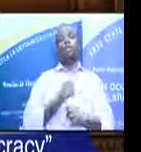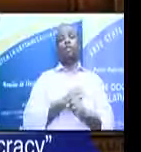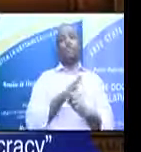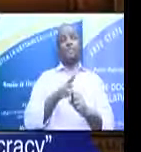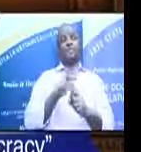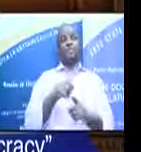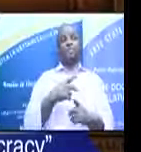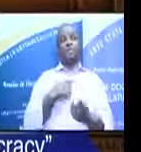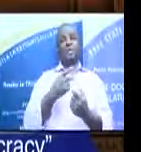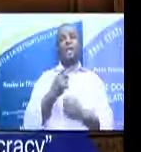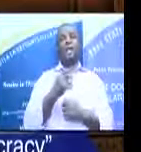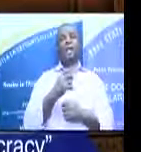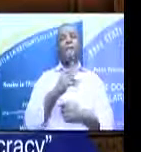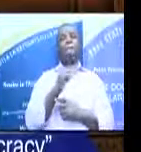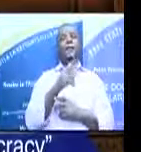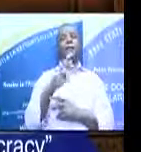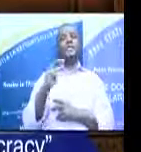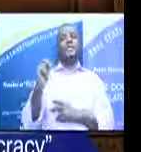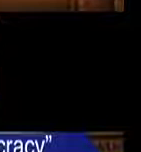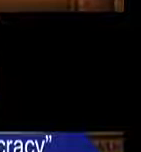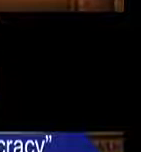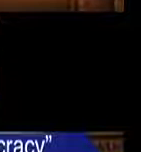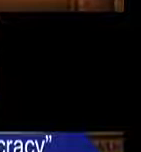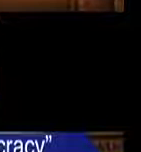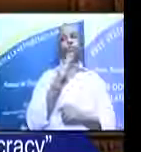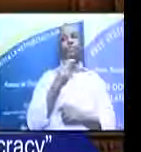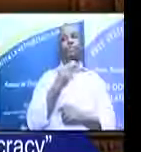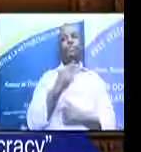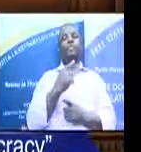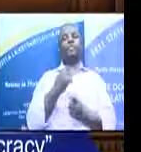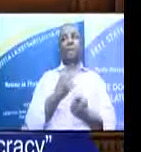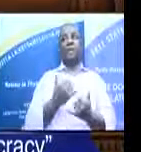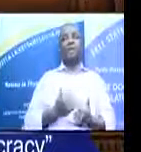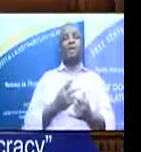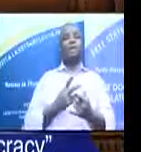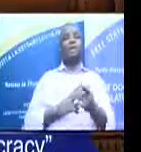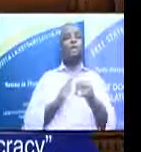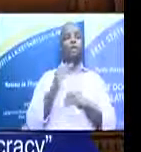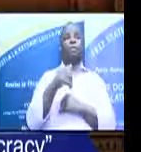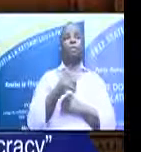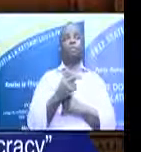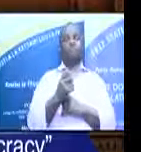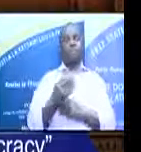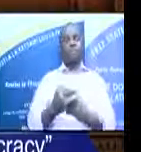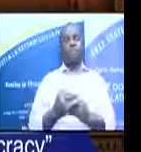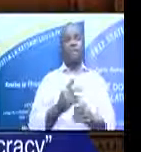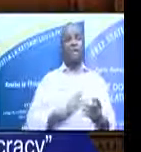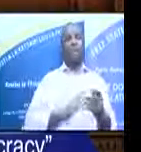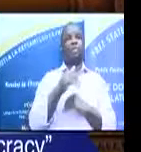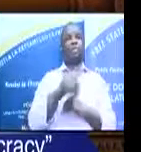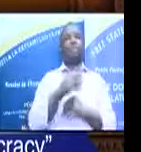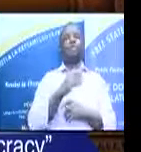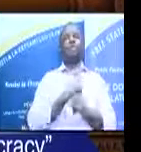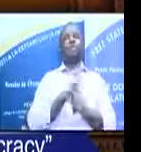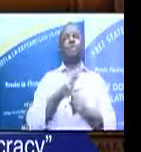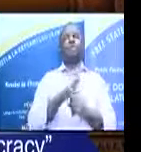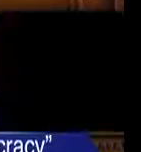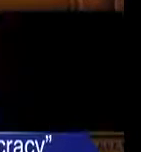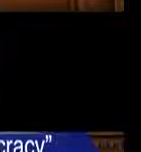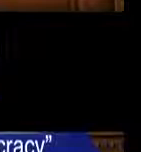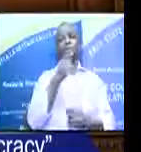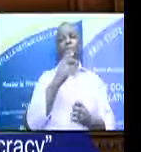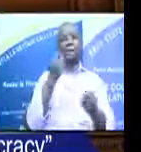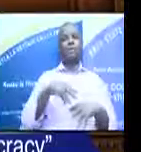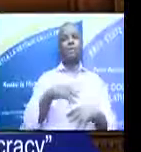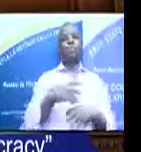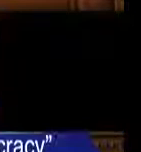after the Spanish flu, and we're almost post the pandemic today. And in as much as we lost those we lost,